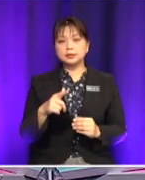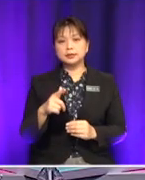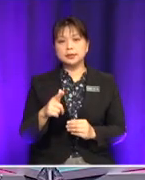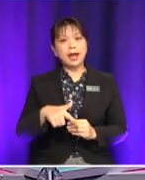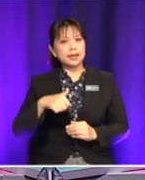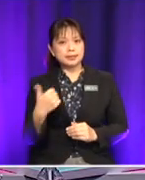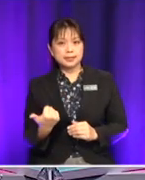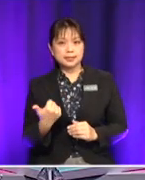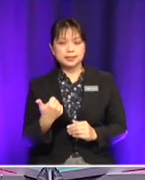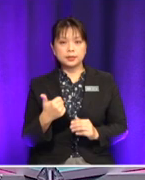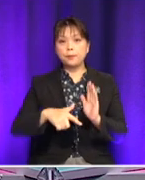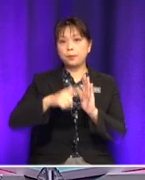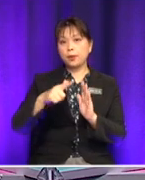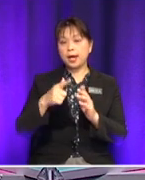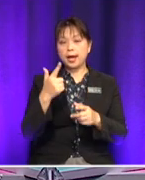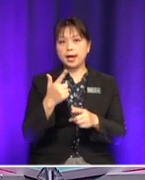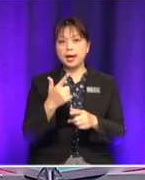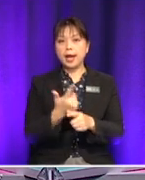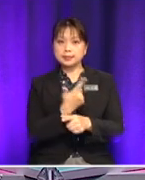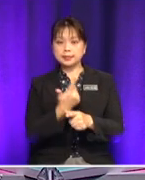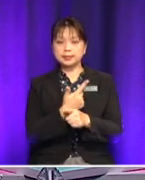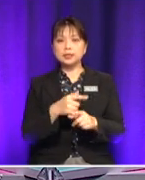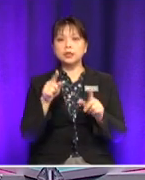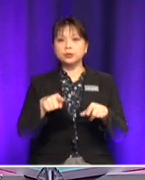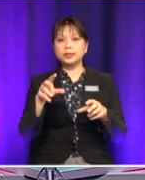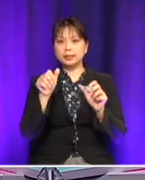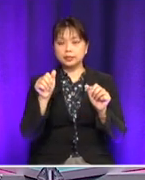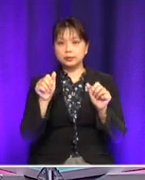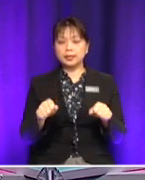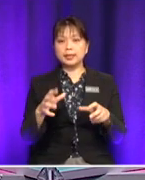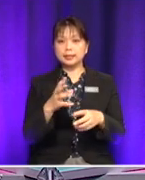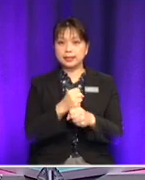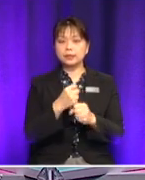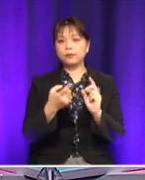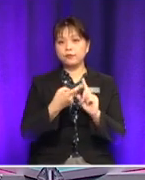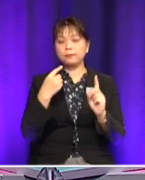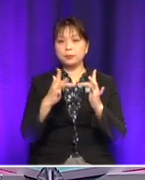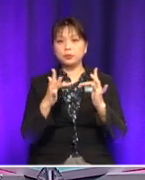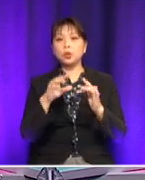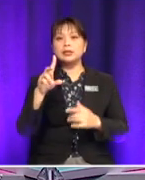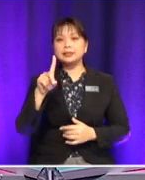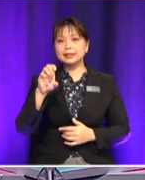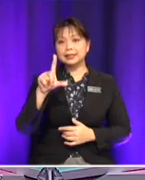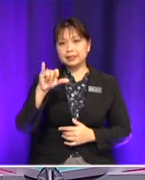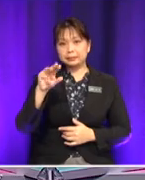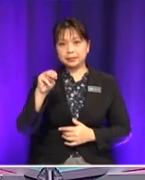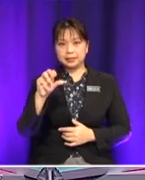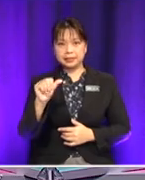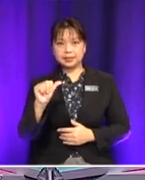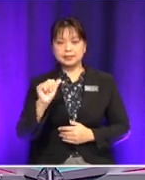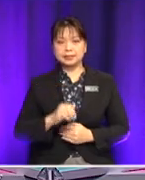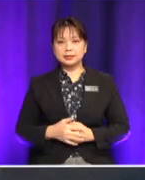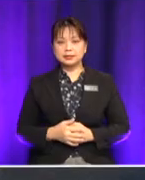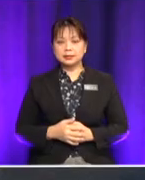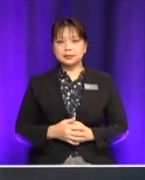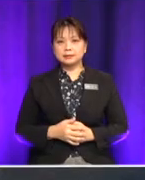can always refer and to Portal the Lima. All right. Okay. There you go. Don't forget, do